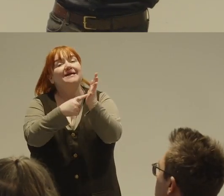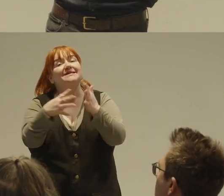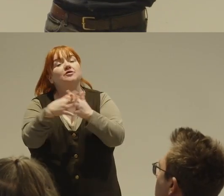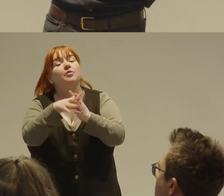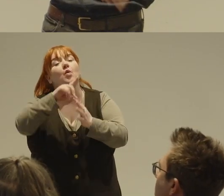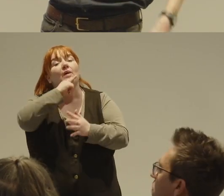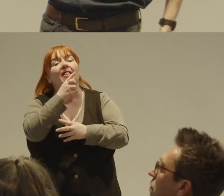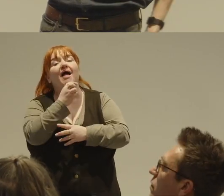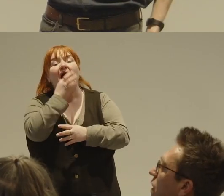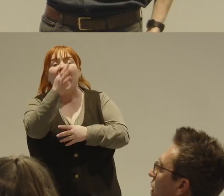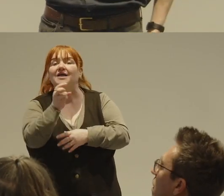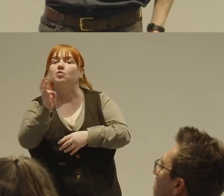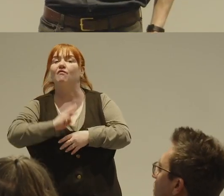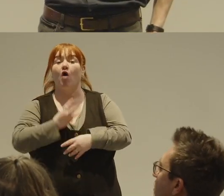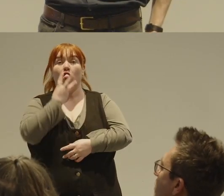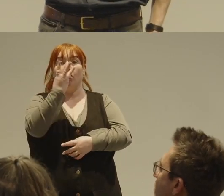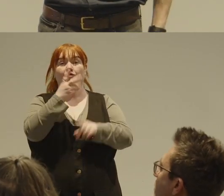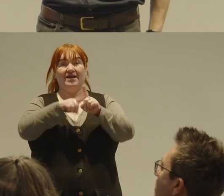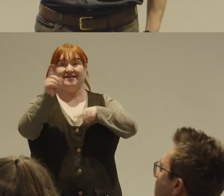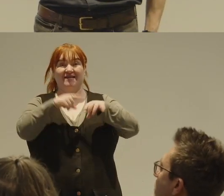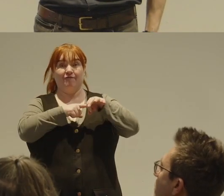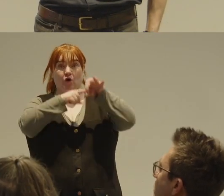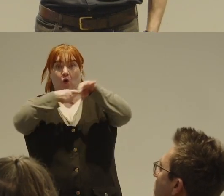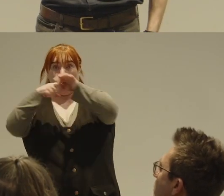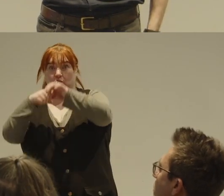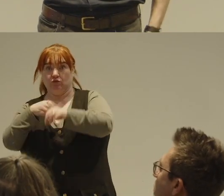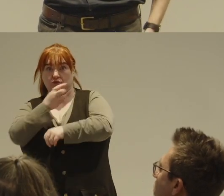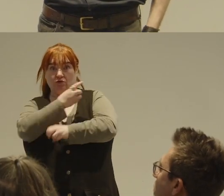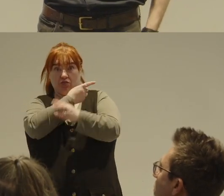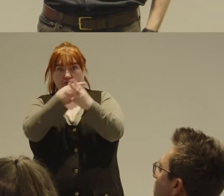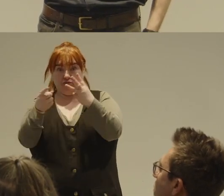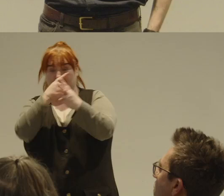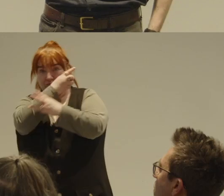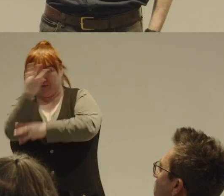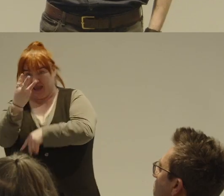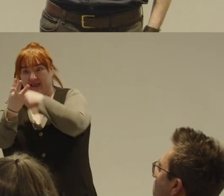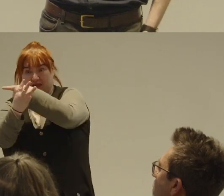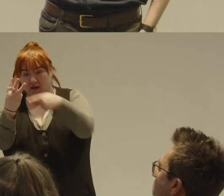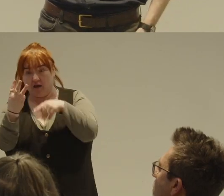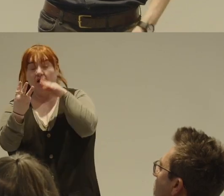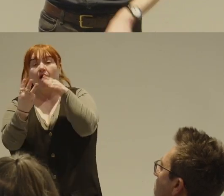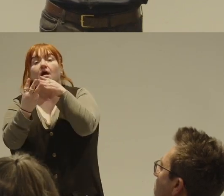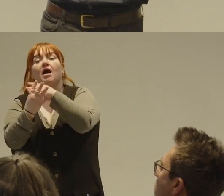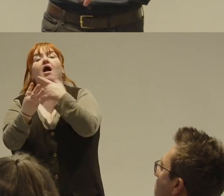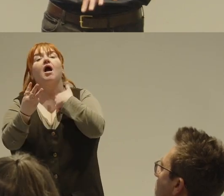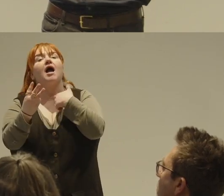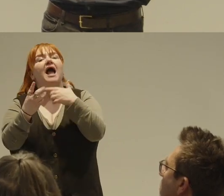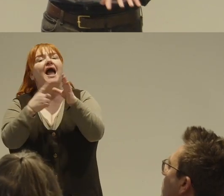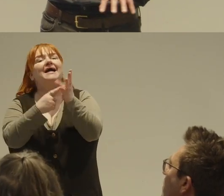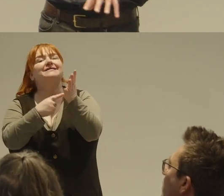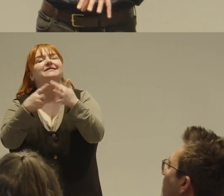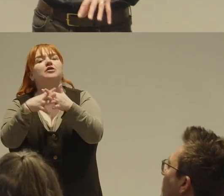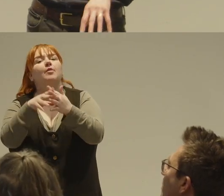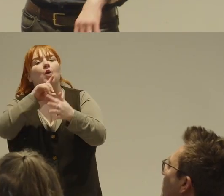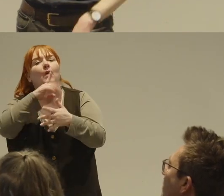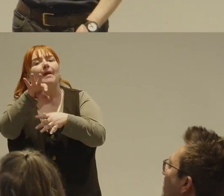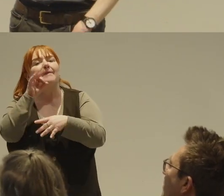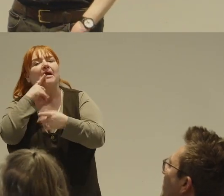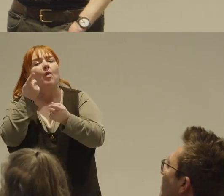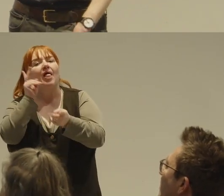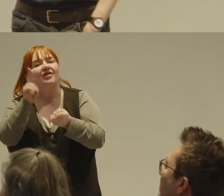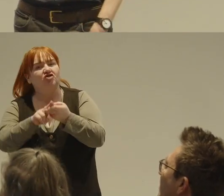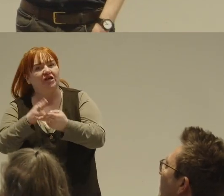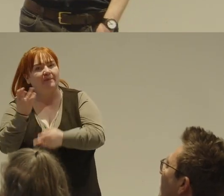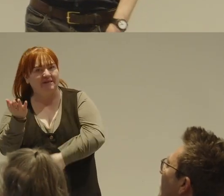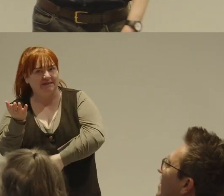cheapest. So if you ever need us to quote you an hourly rate that's higher than what you want to pay, we can be one of your other quotes. I